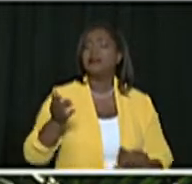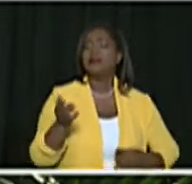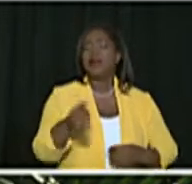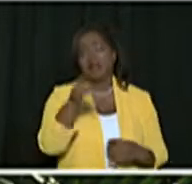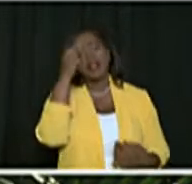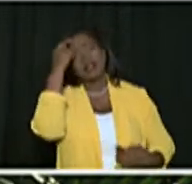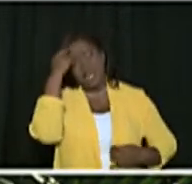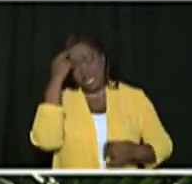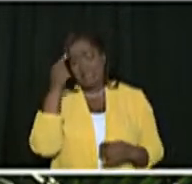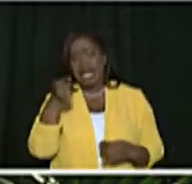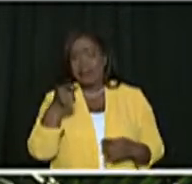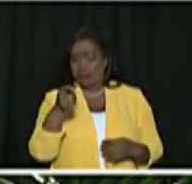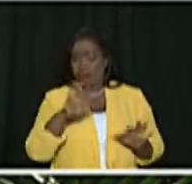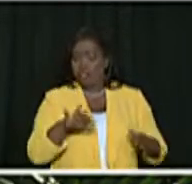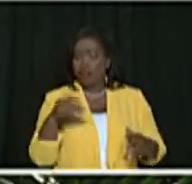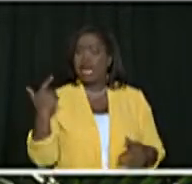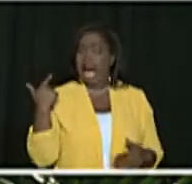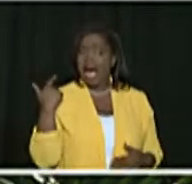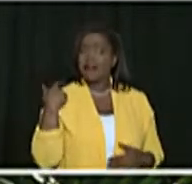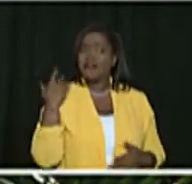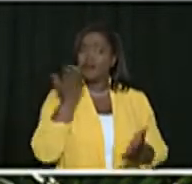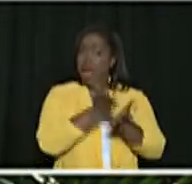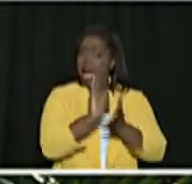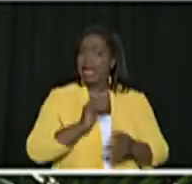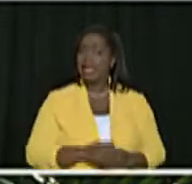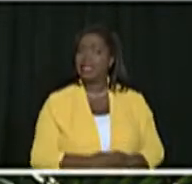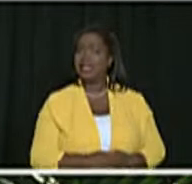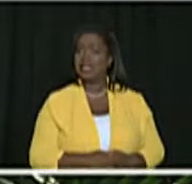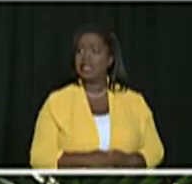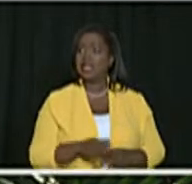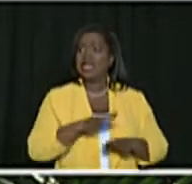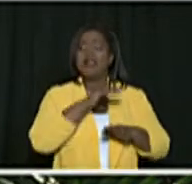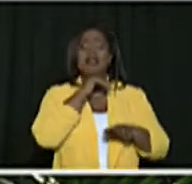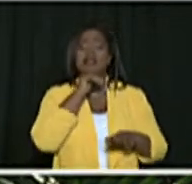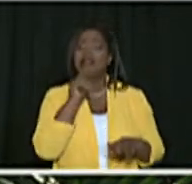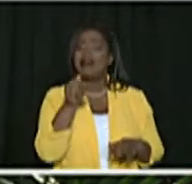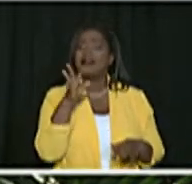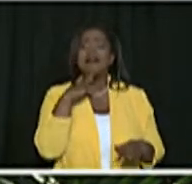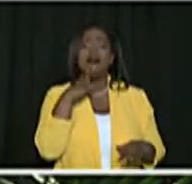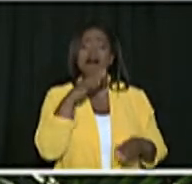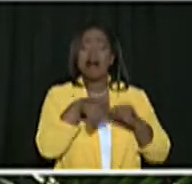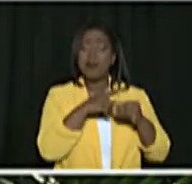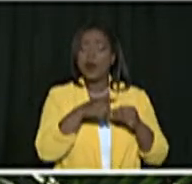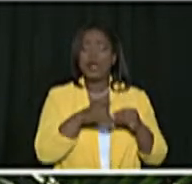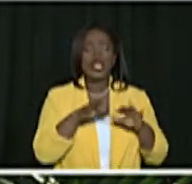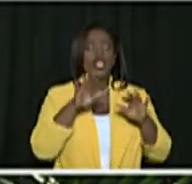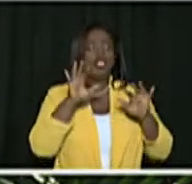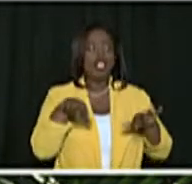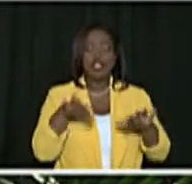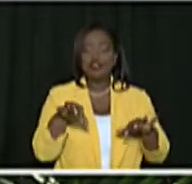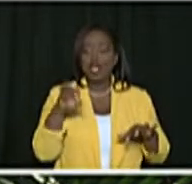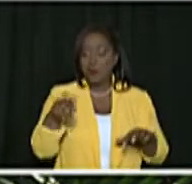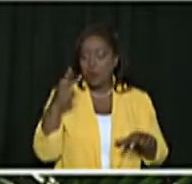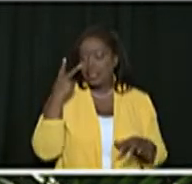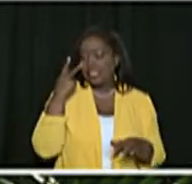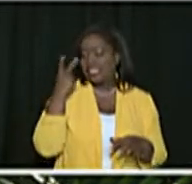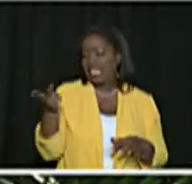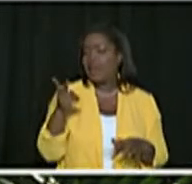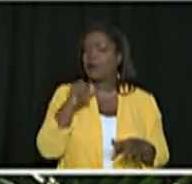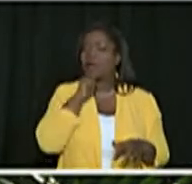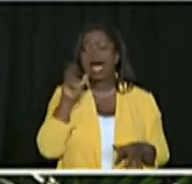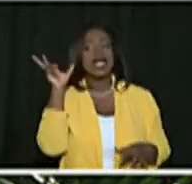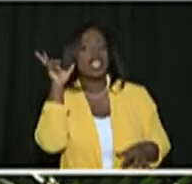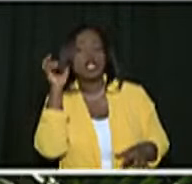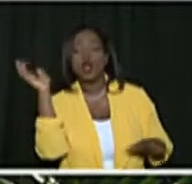or children should be seen but not heard, those days are done. So one of the things that we've done is last year in November,